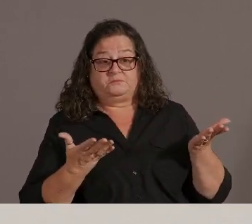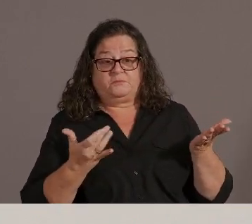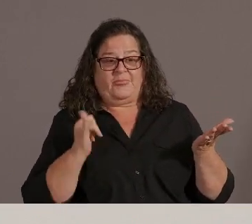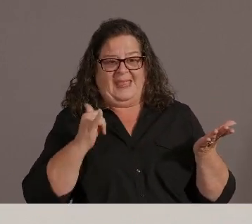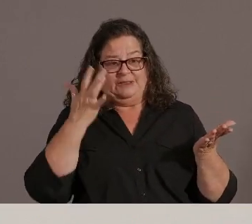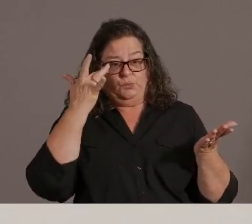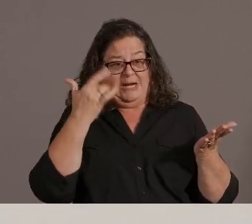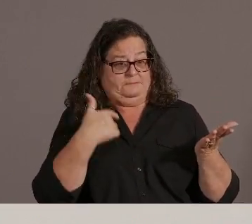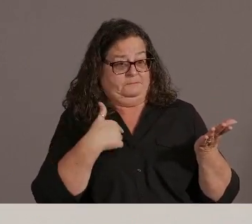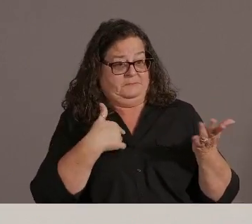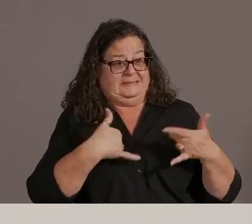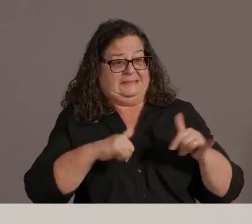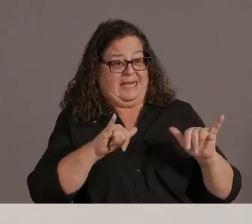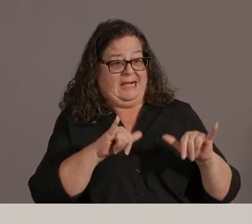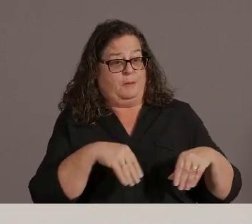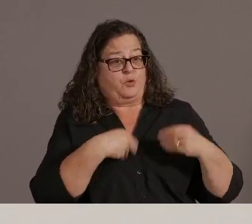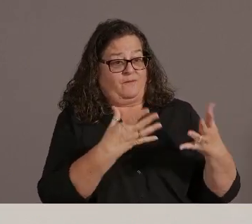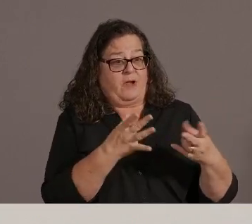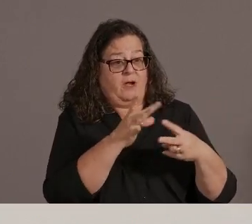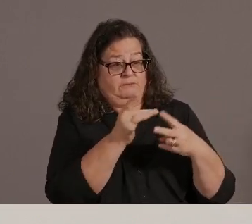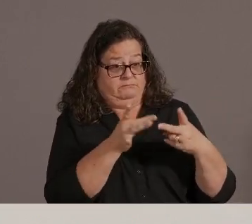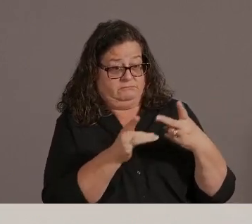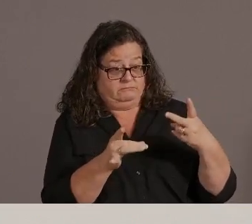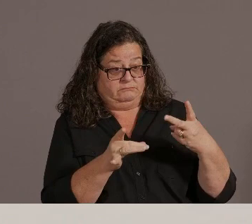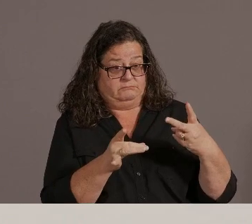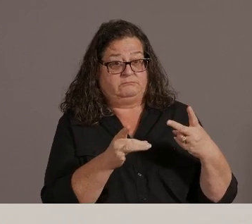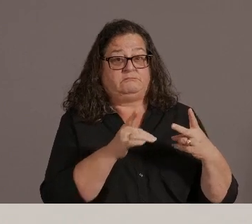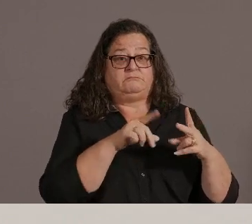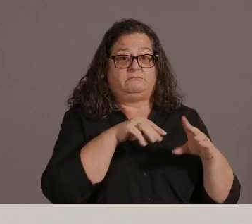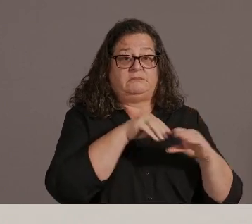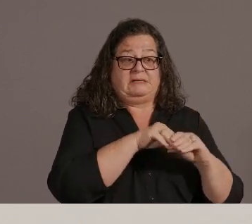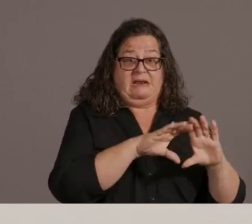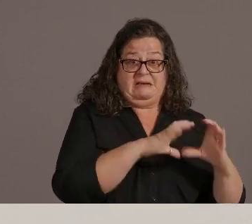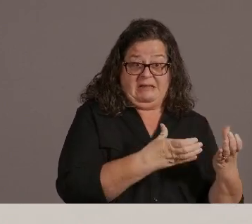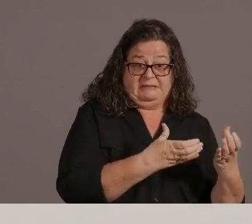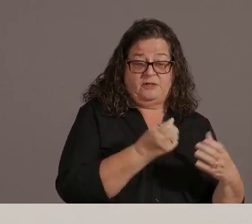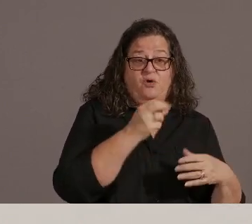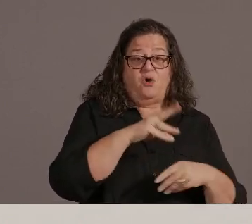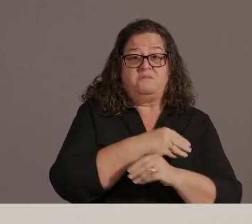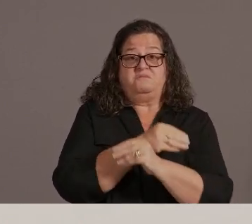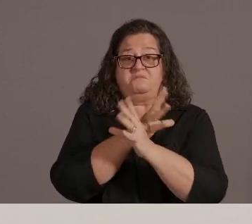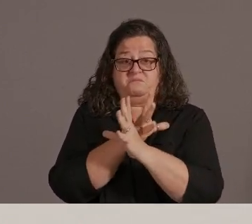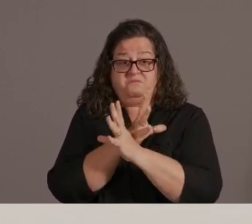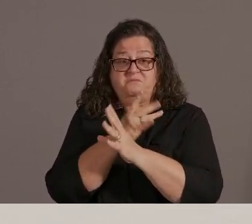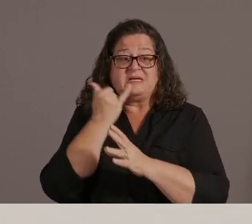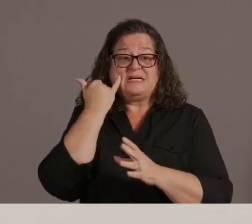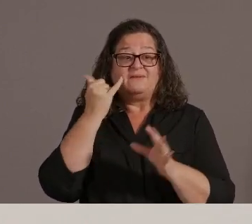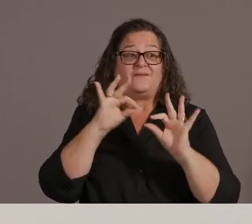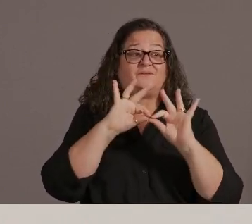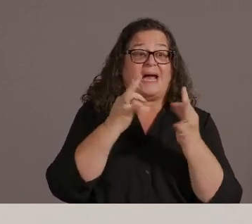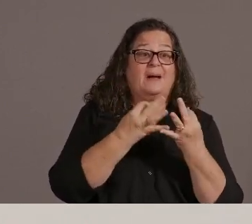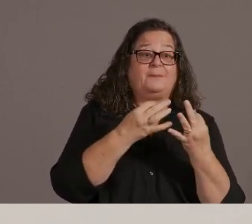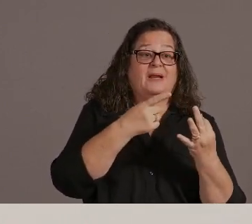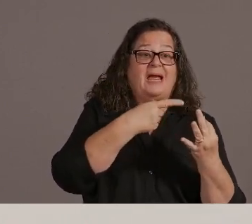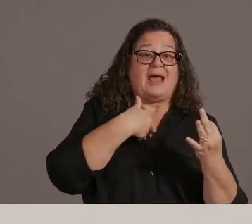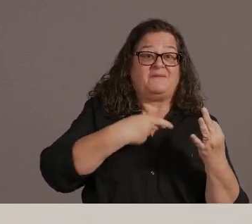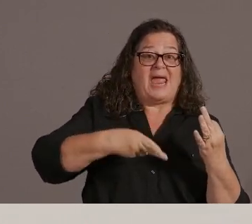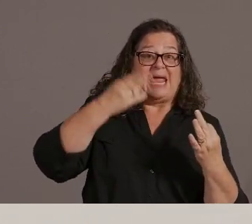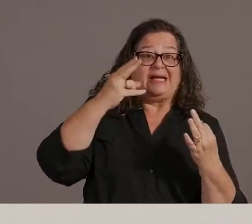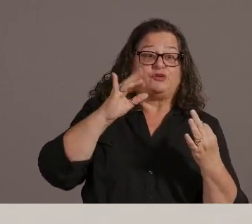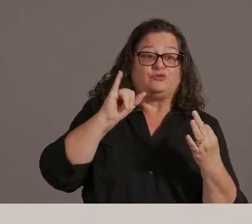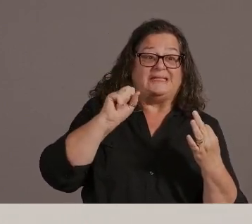for virtual. We know that there may be families that have somebody who's high risk. We know that there may be teachers that have a high